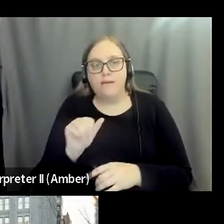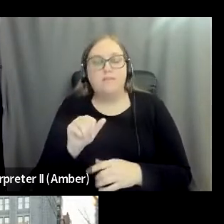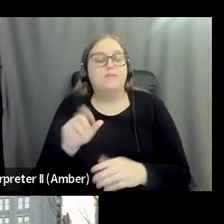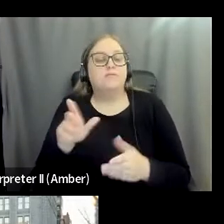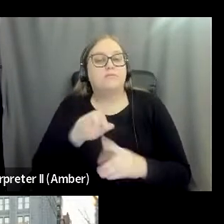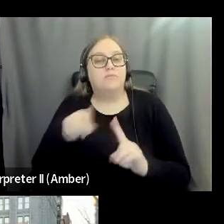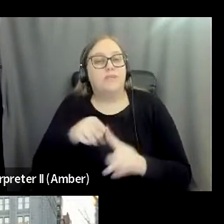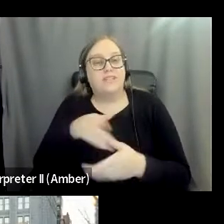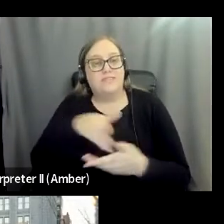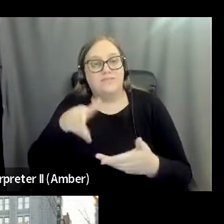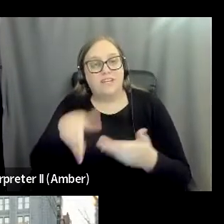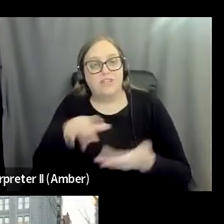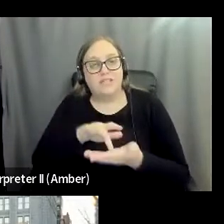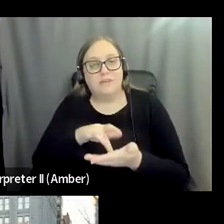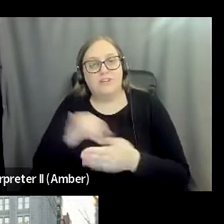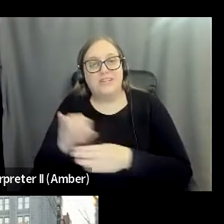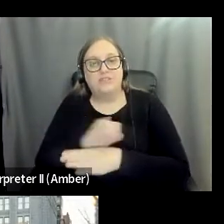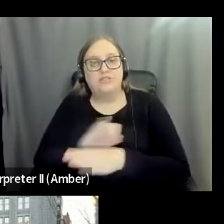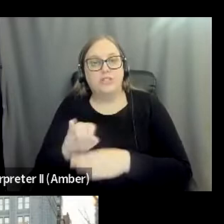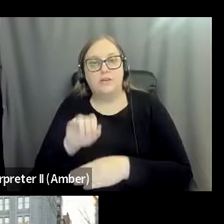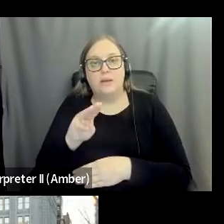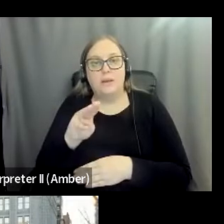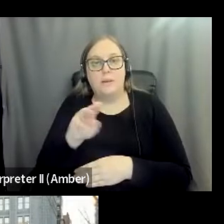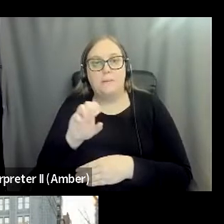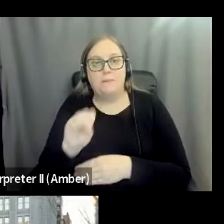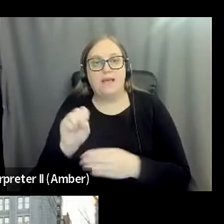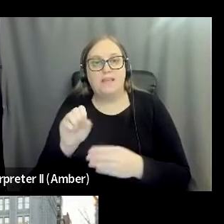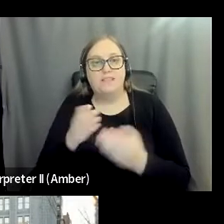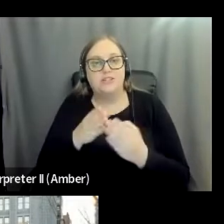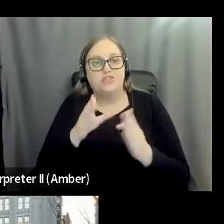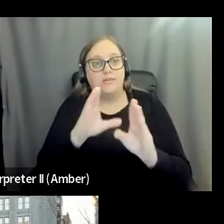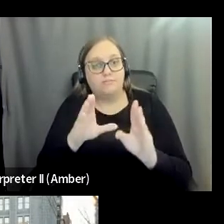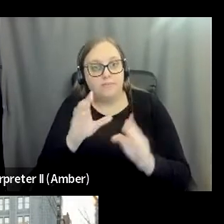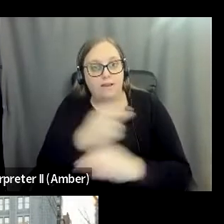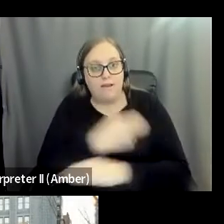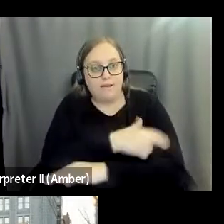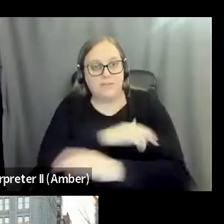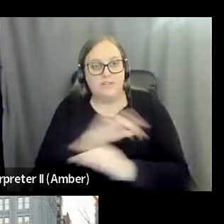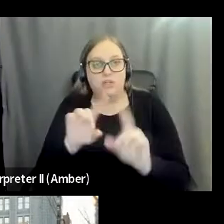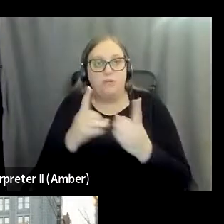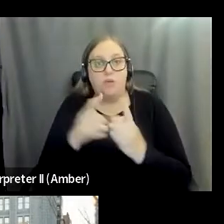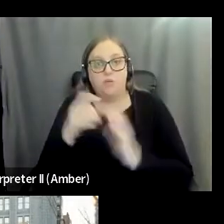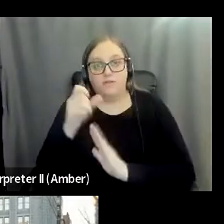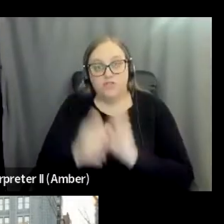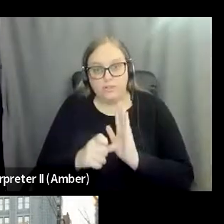his medical internship at the Massachusetts General Hospital Department of Surgery